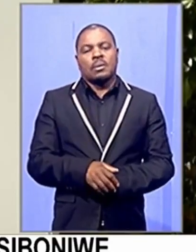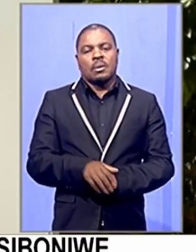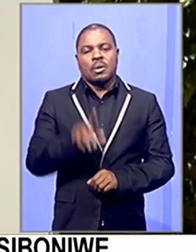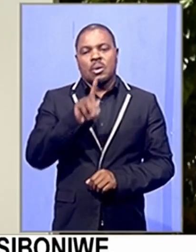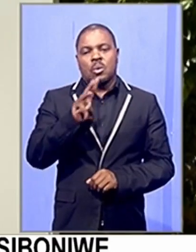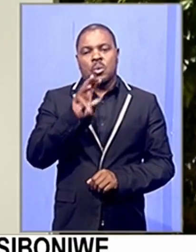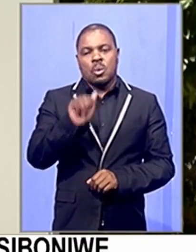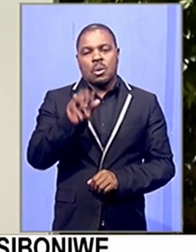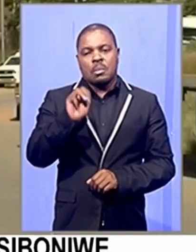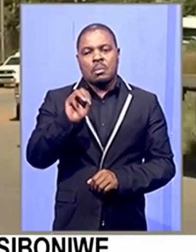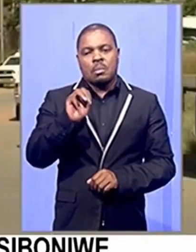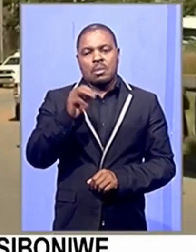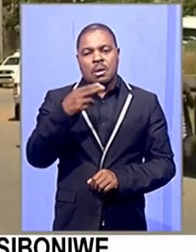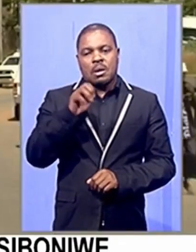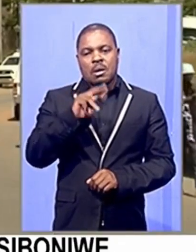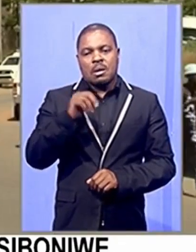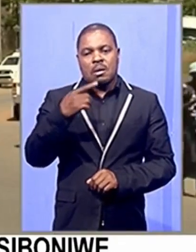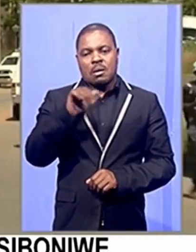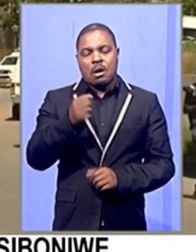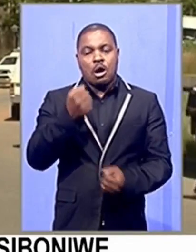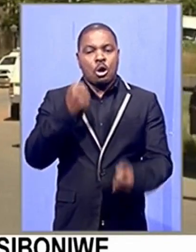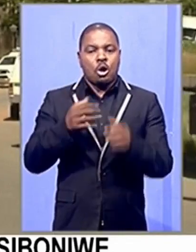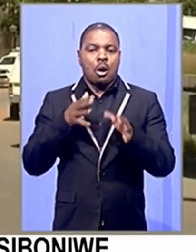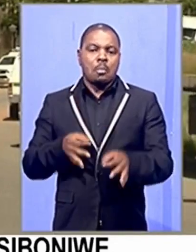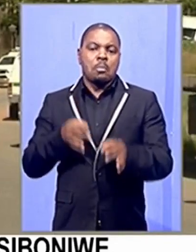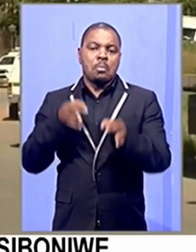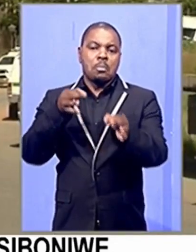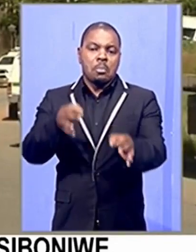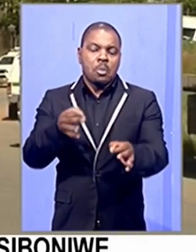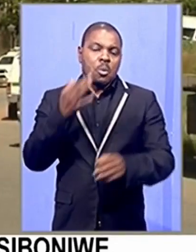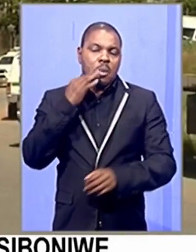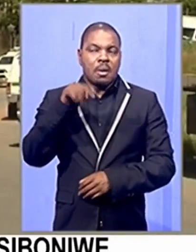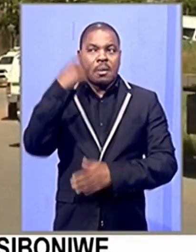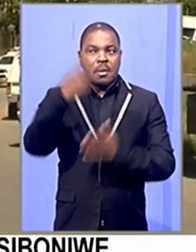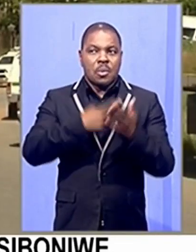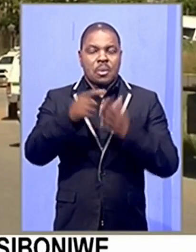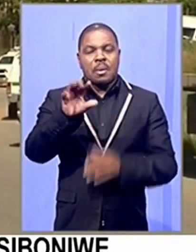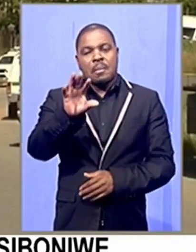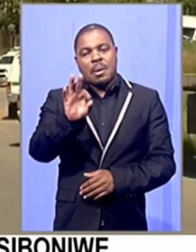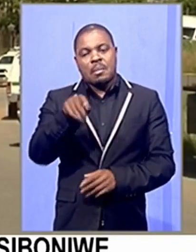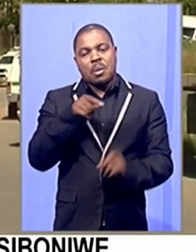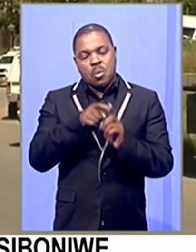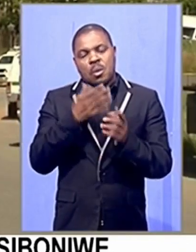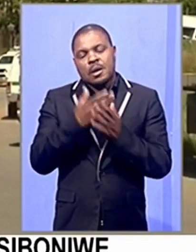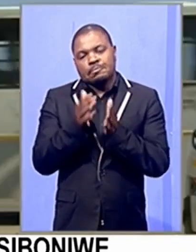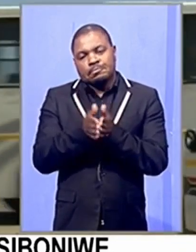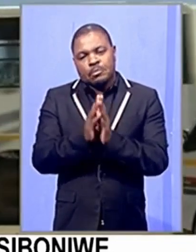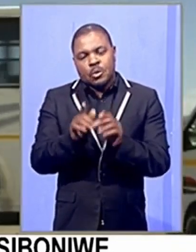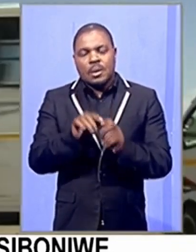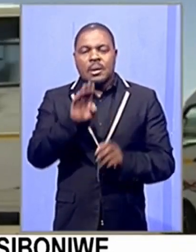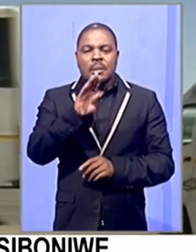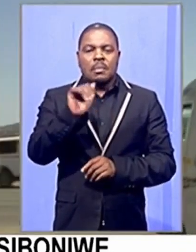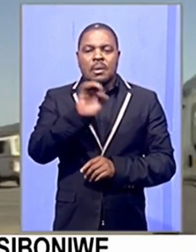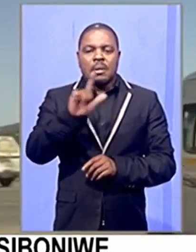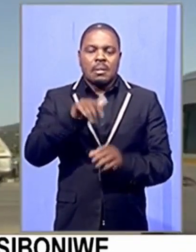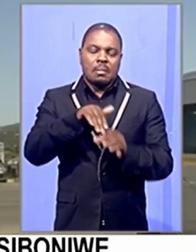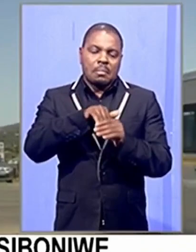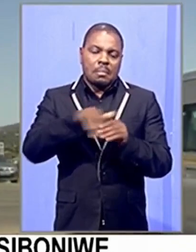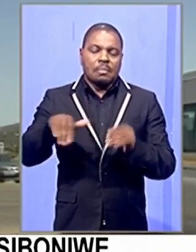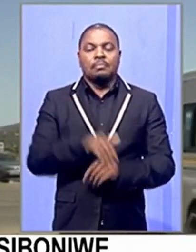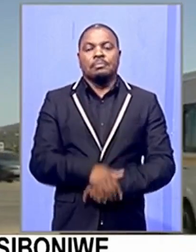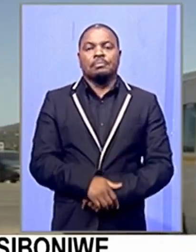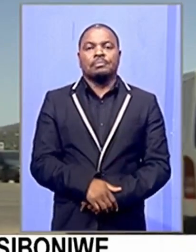magistrata ya KwaMhlanga, mme kgetsi buseditswe morago go mosupologo beke e tlang gore a dire kopo ya go gololwa ka